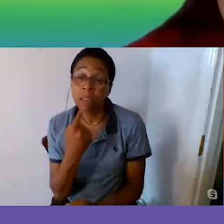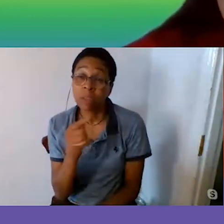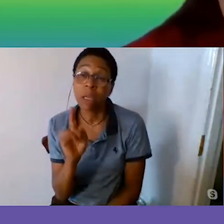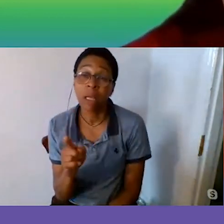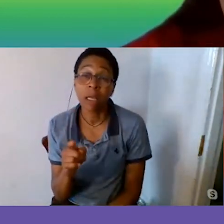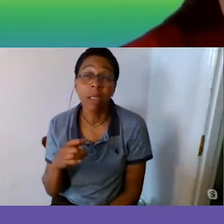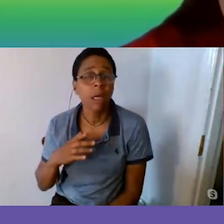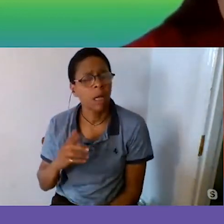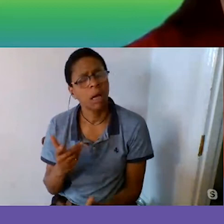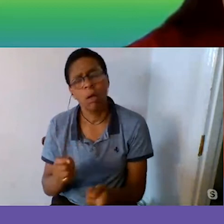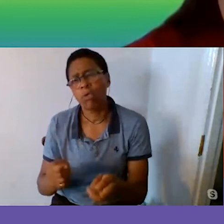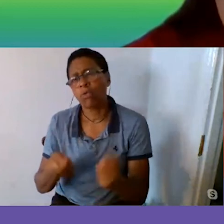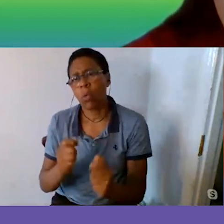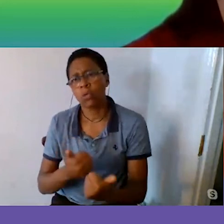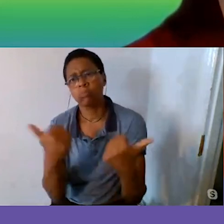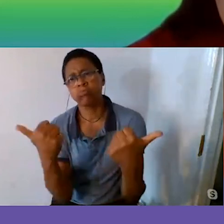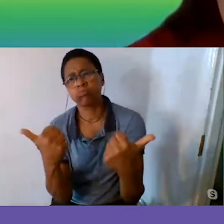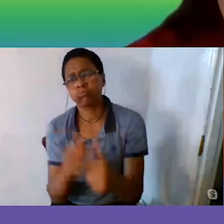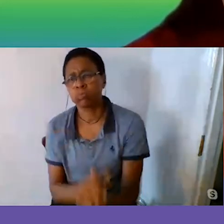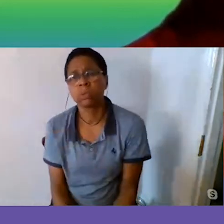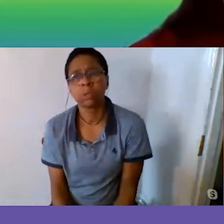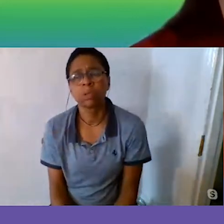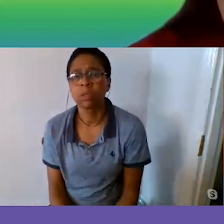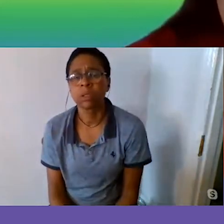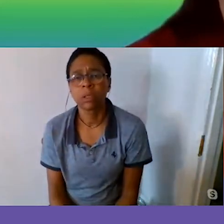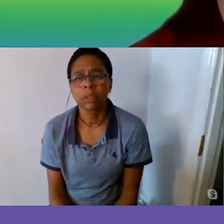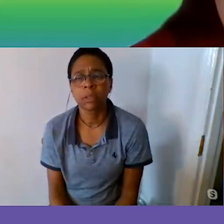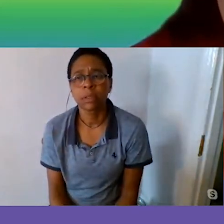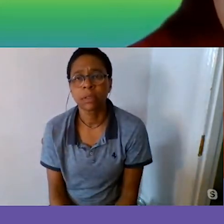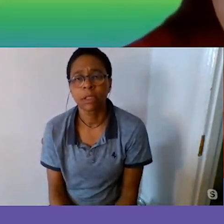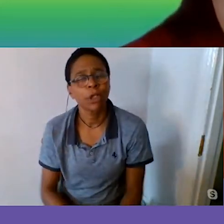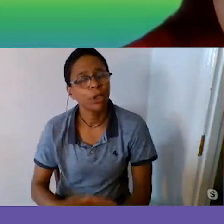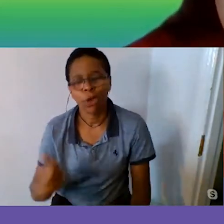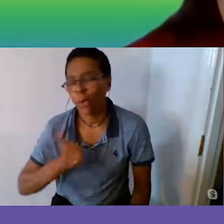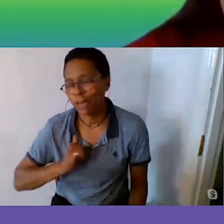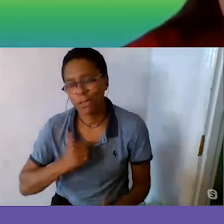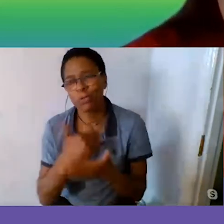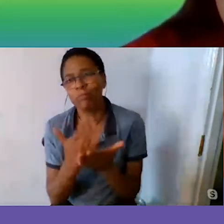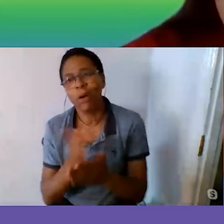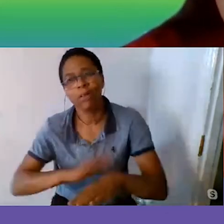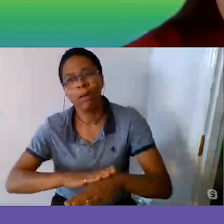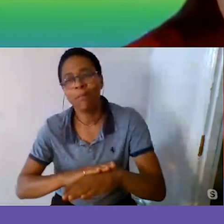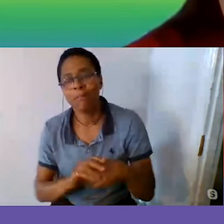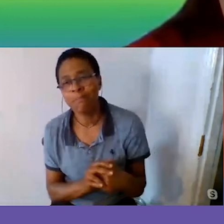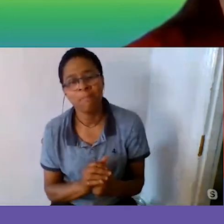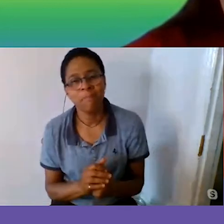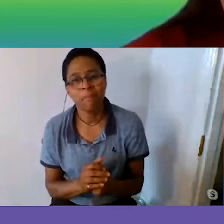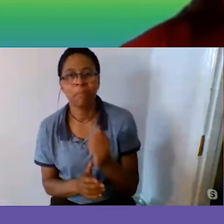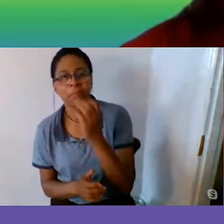highly rewarding. I mean, extremely rewarding. But yeah, like, don't expect it to be part-time by any